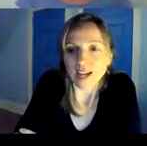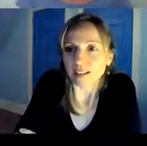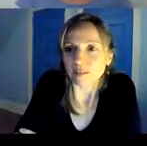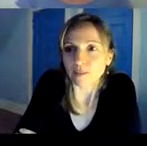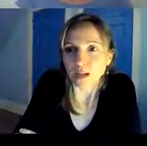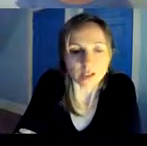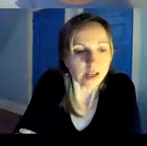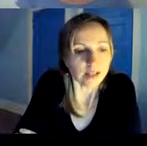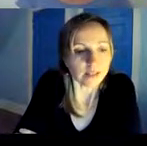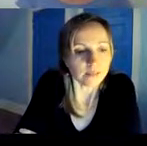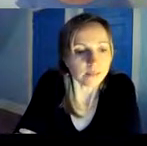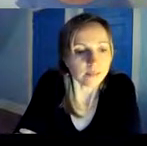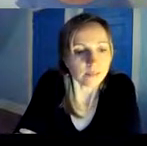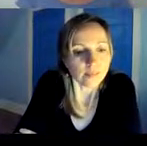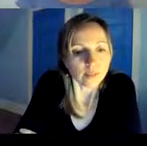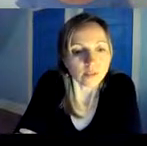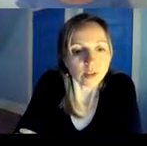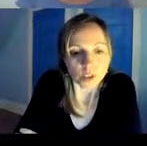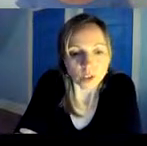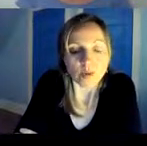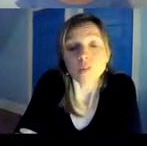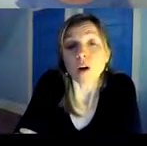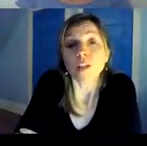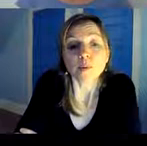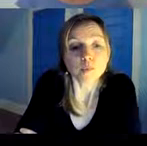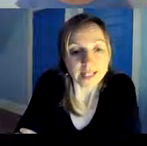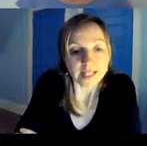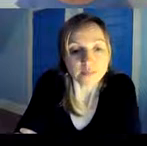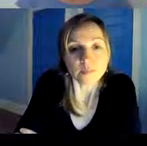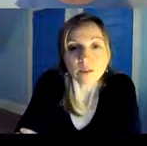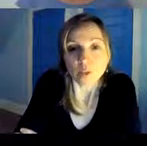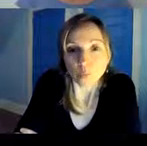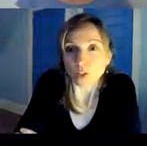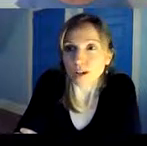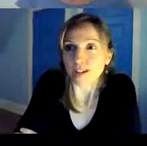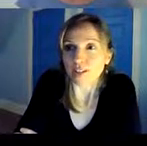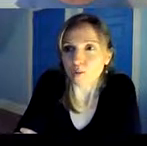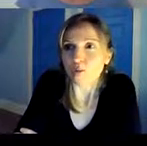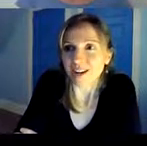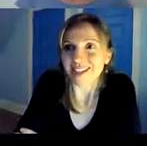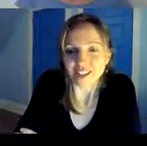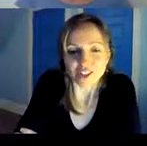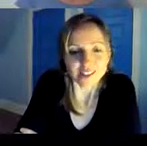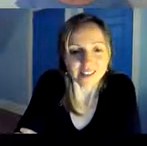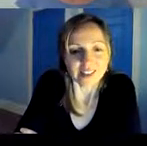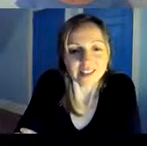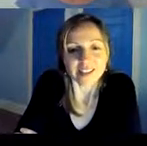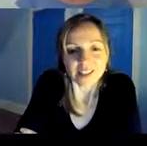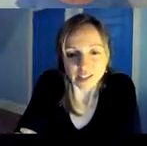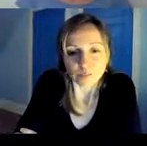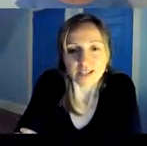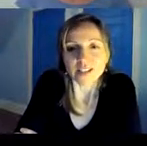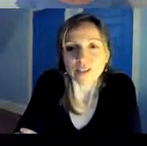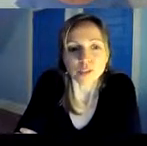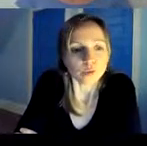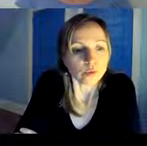and tackle it from the outside in. If you have a small number of plants and you want to try and go for eradication, dig